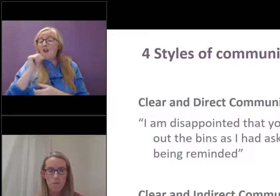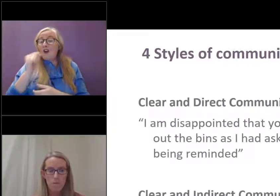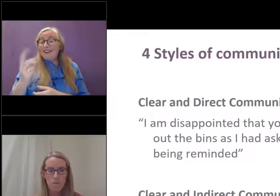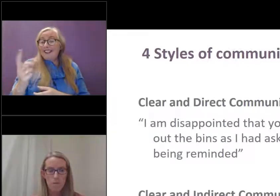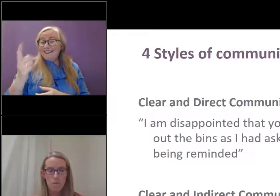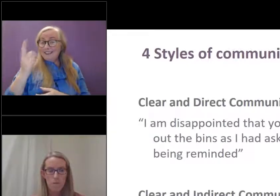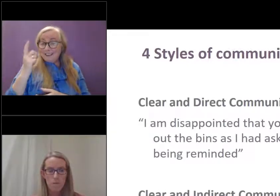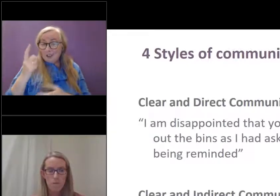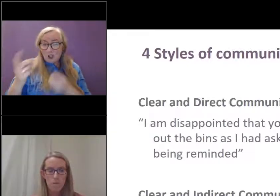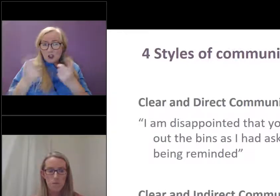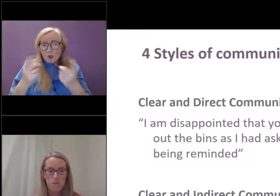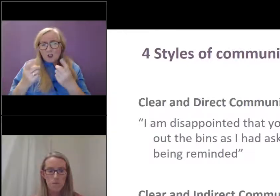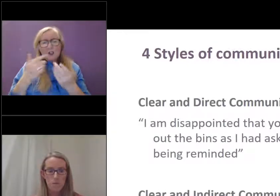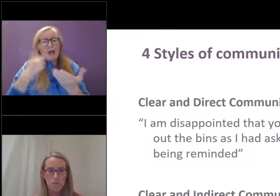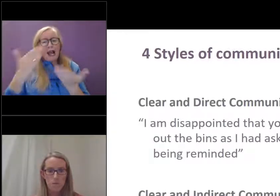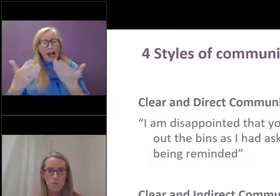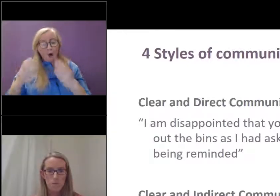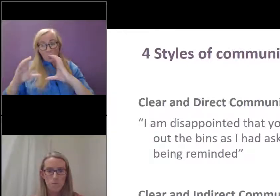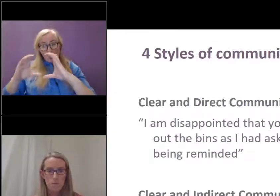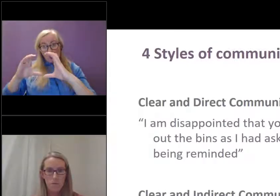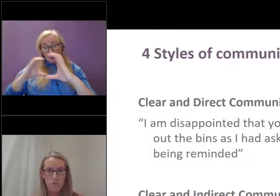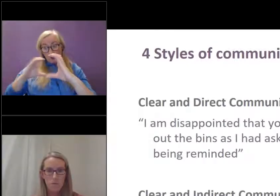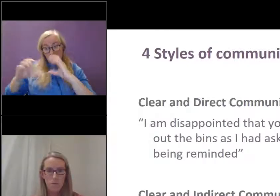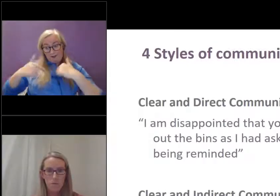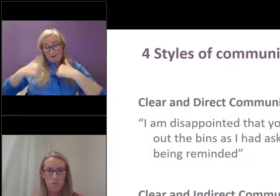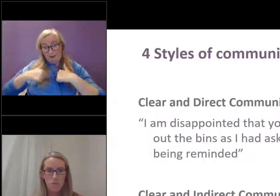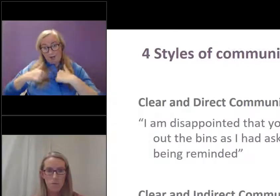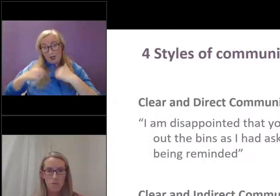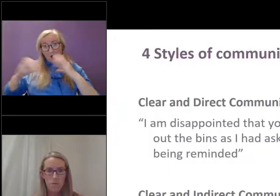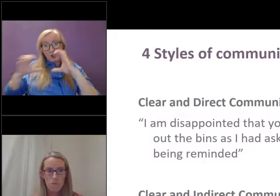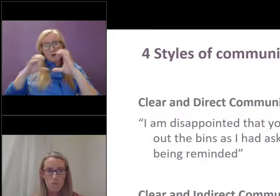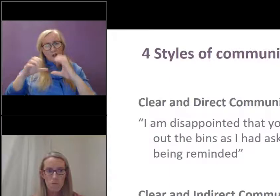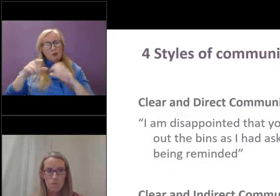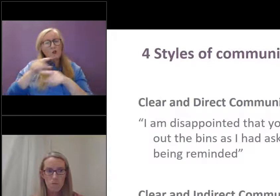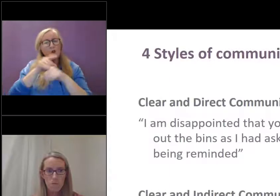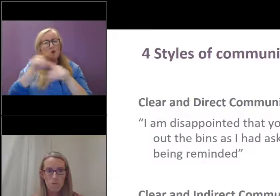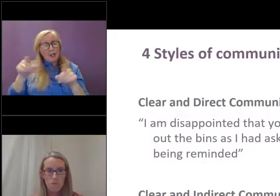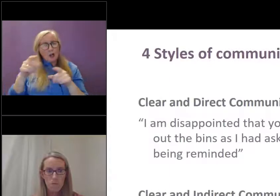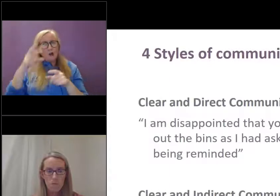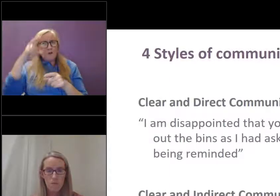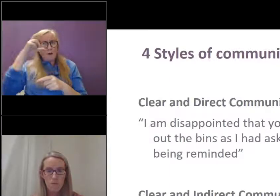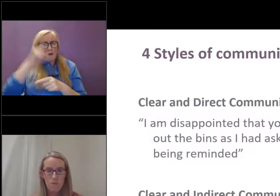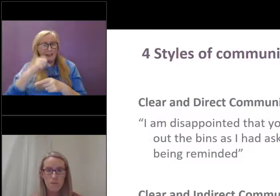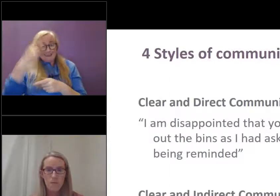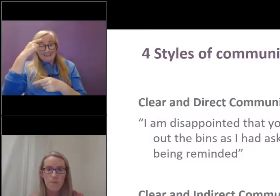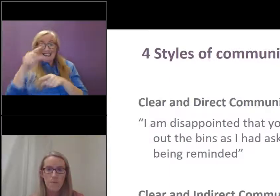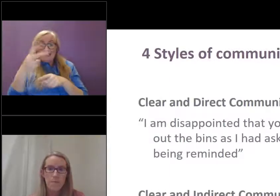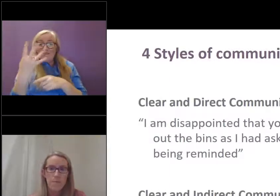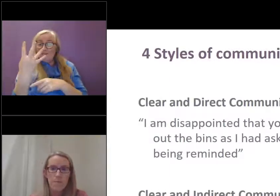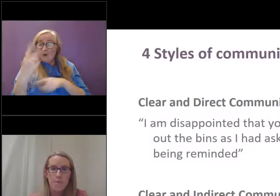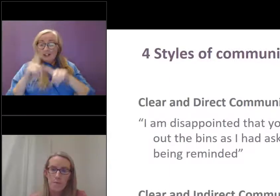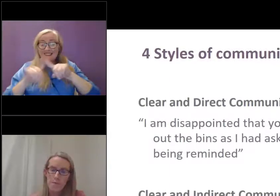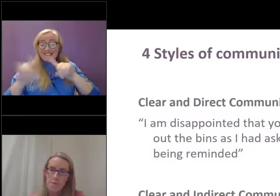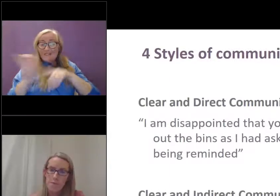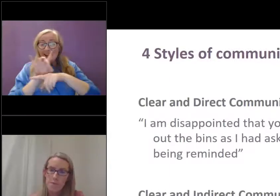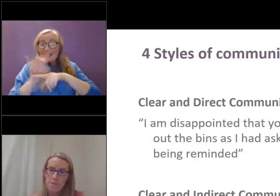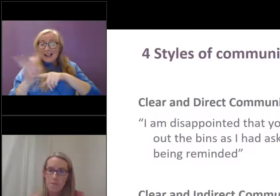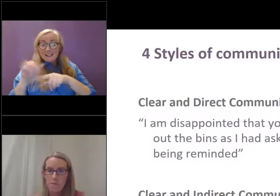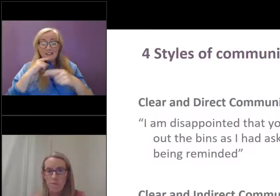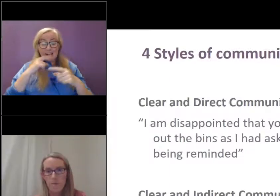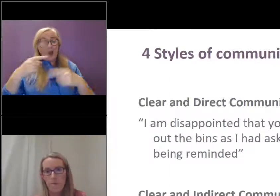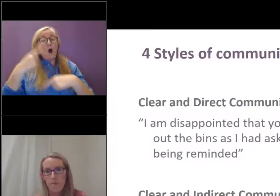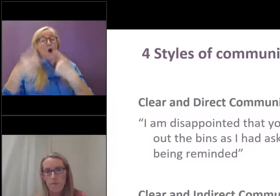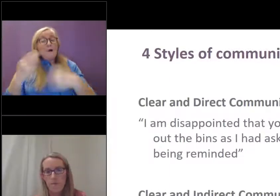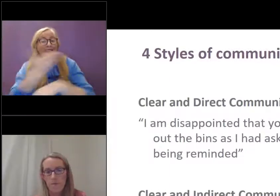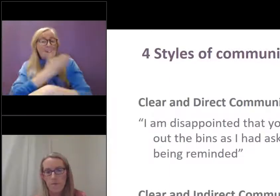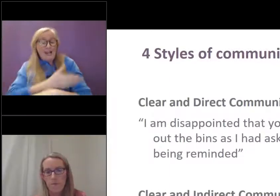be conflict. How do you communicate within that? And just bear that in mind, those different types. And it's good to use statements with I, use